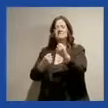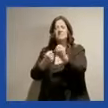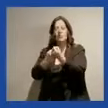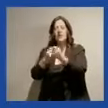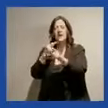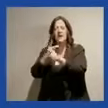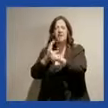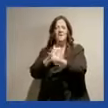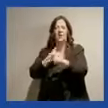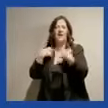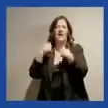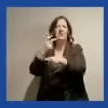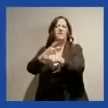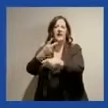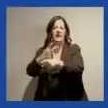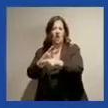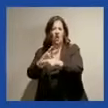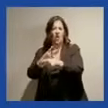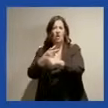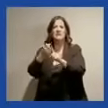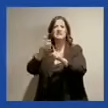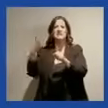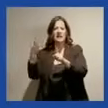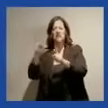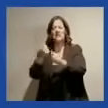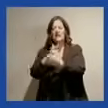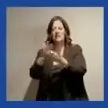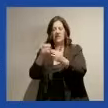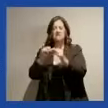pay, regardless of pre-existing conditions, and